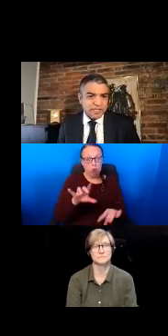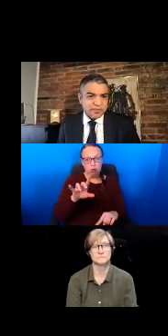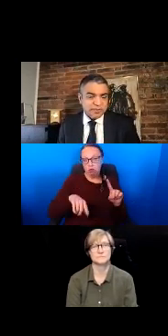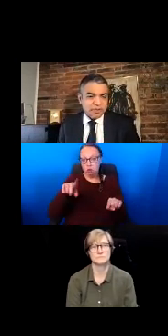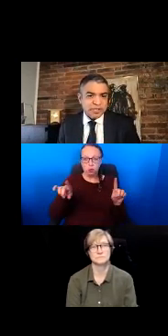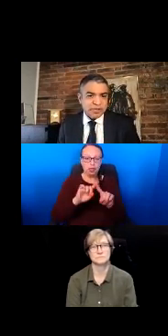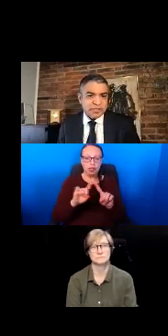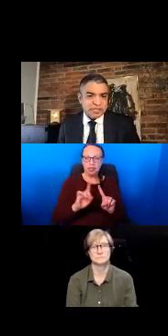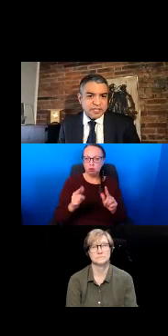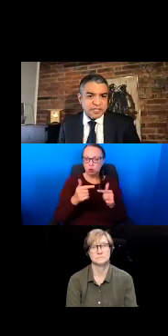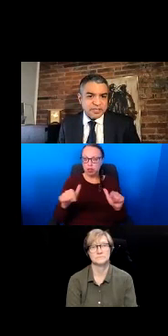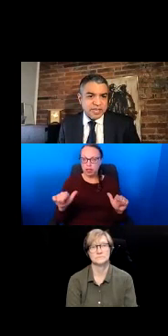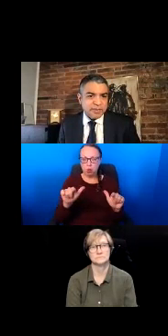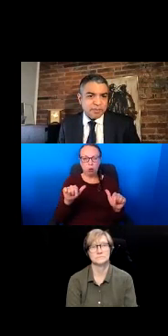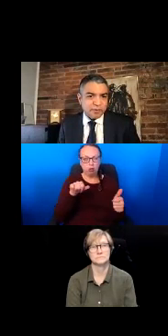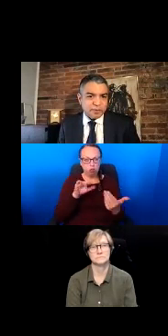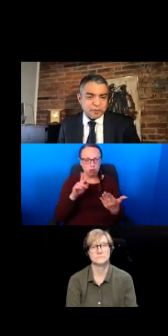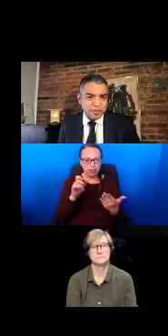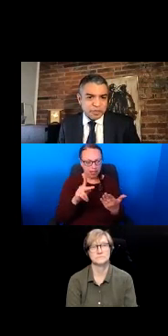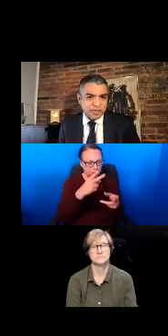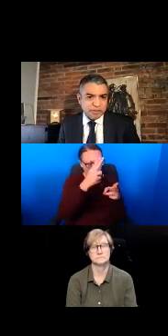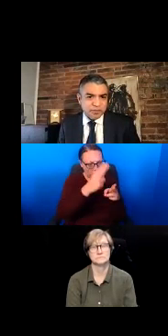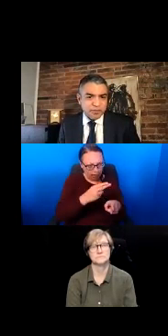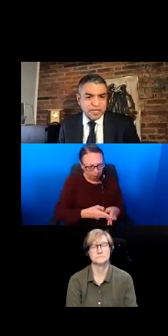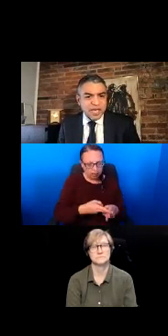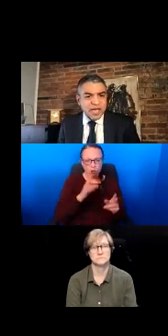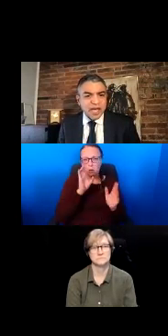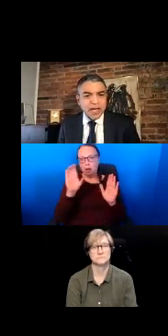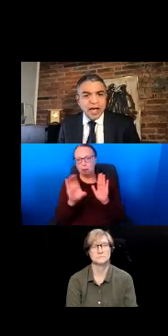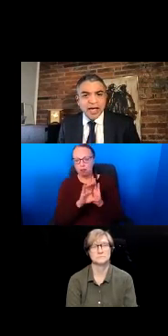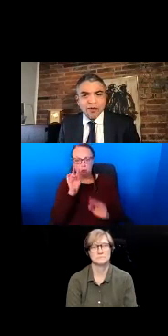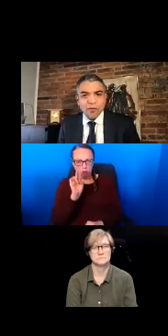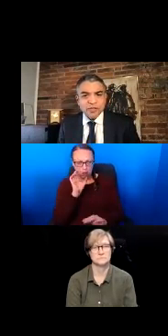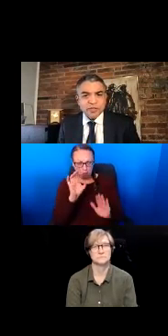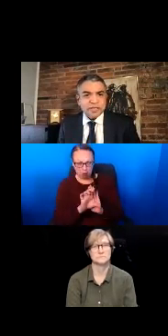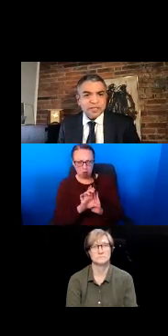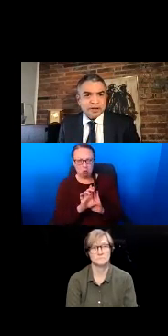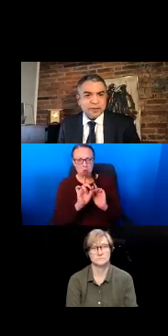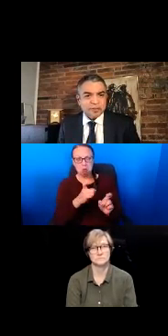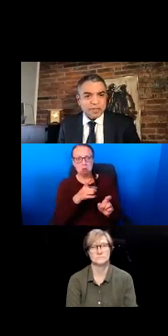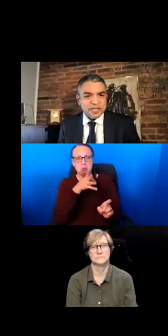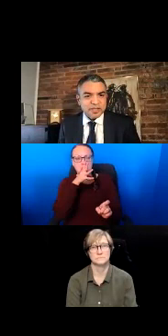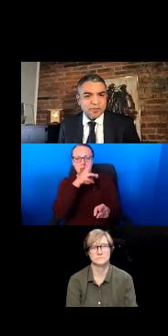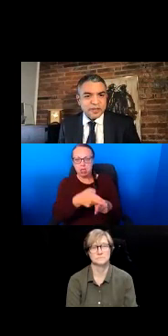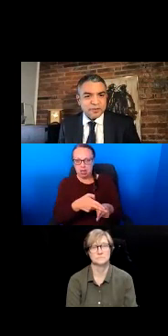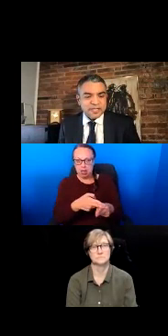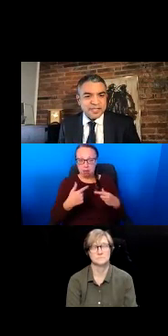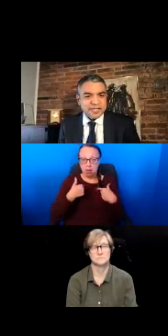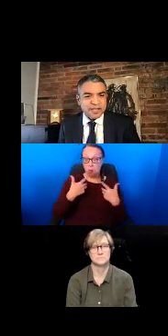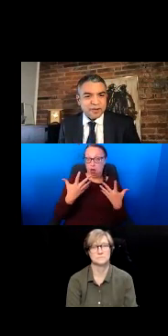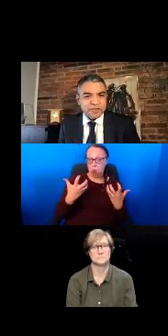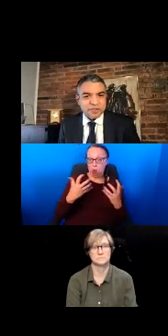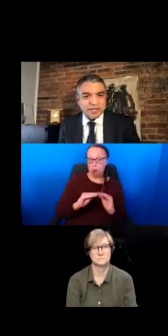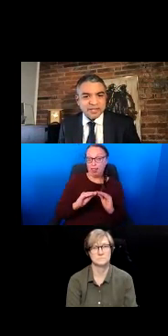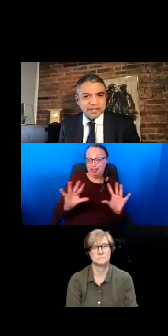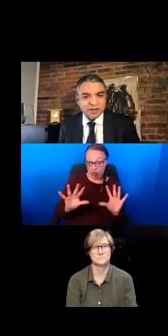language tasks. What I'm showing here is naming performance, so picture naming performance. I want to be clear, because I know if I don't say this, I'll get